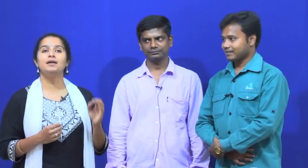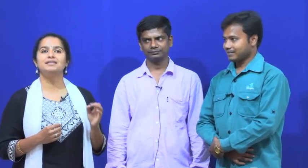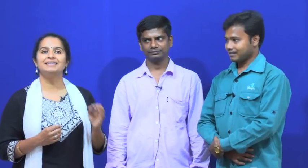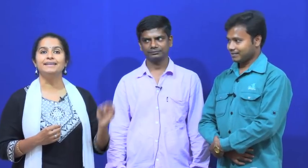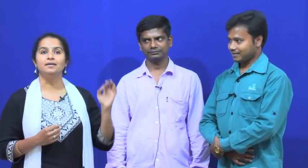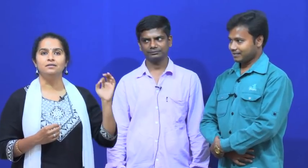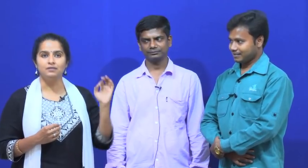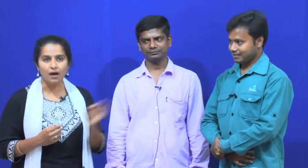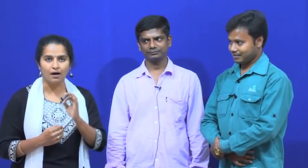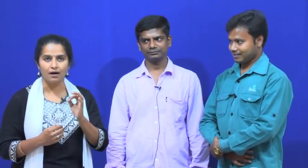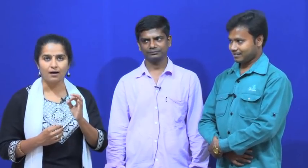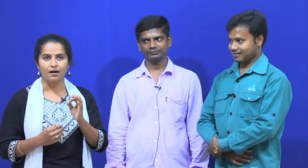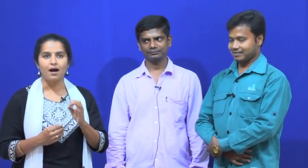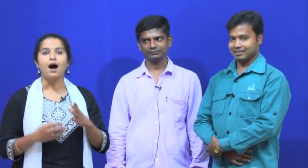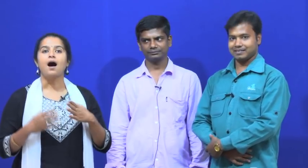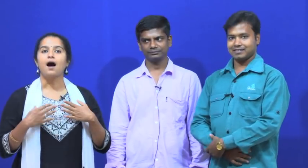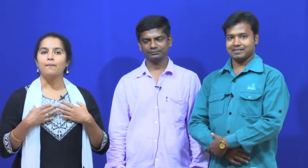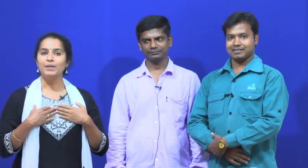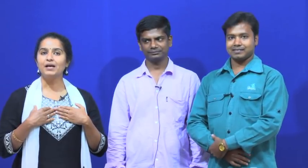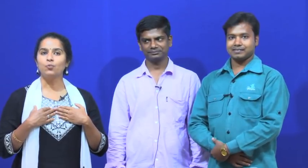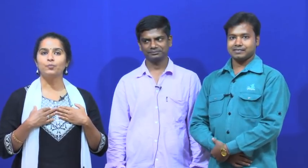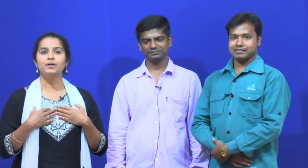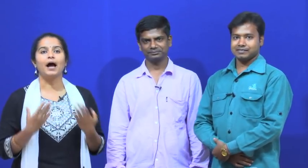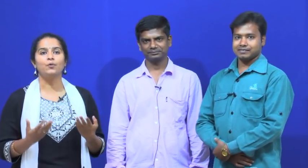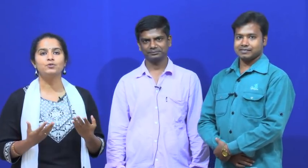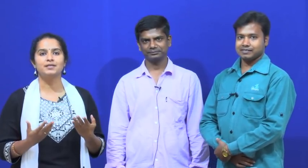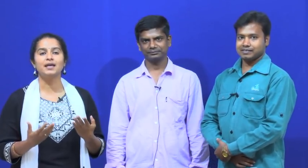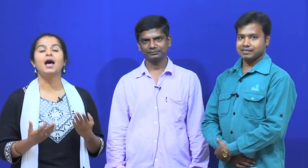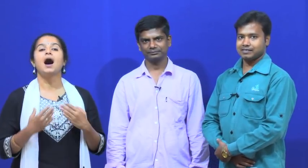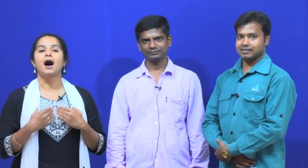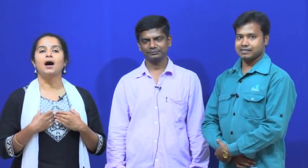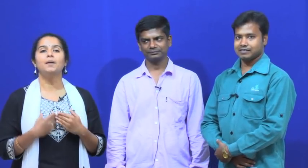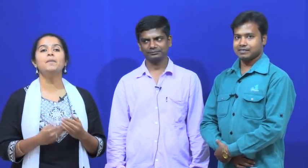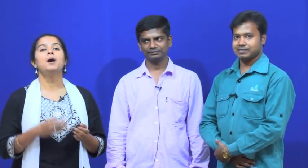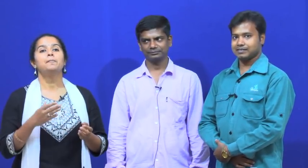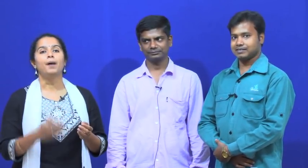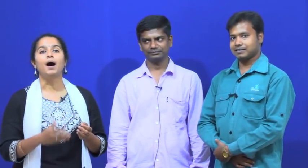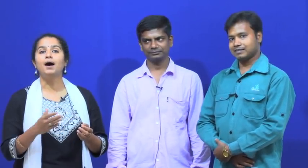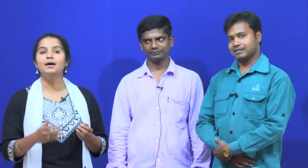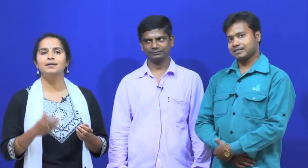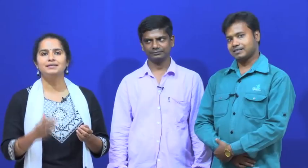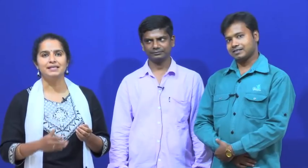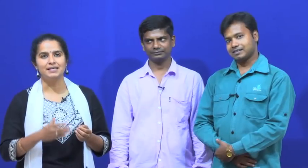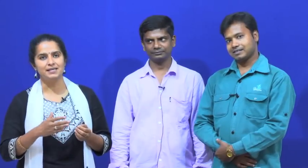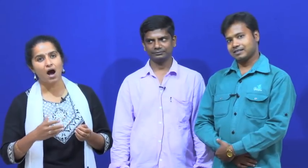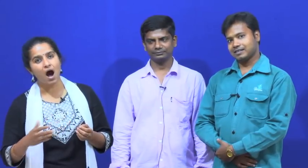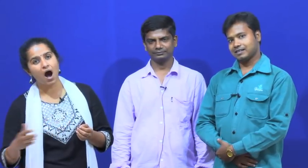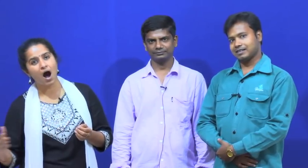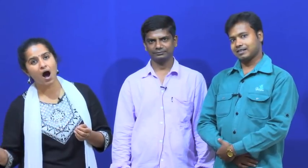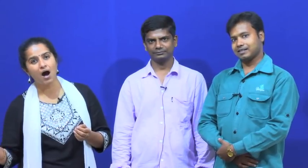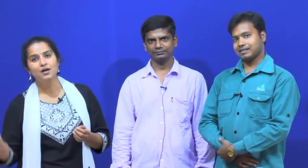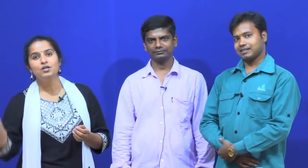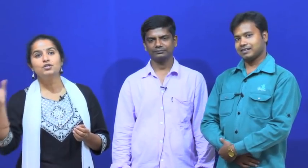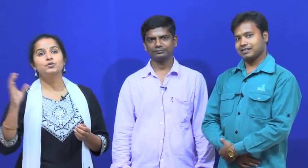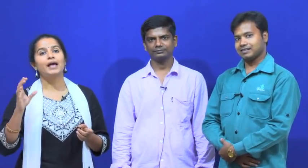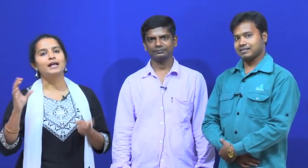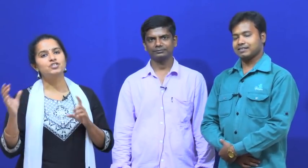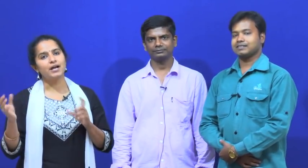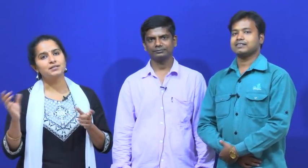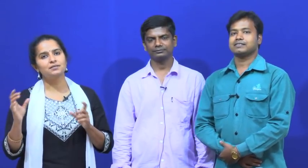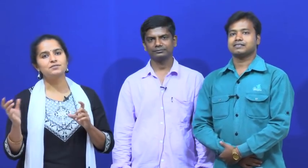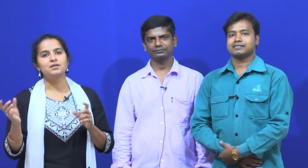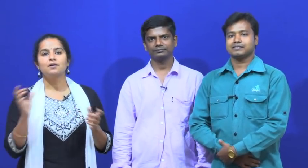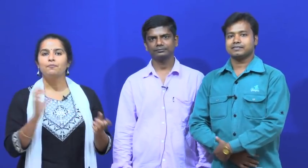Bharatiyaha. Being a woman, I would say, Aham Bharatiya. So